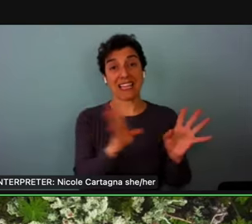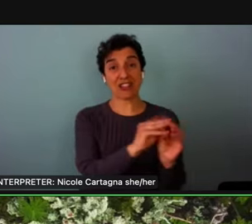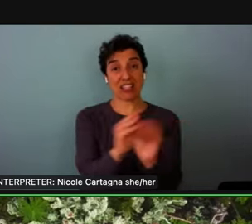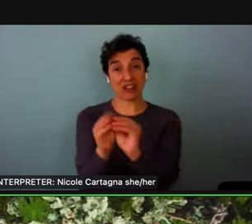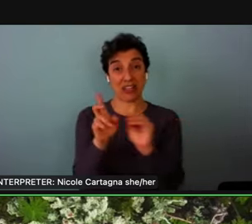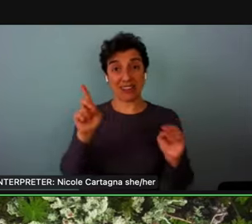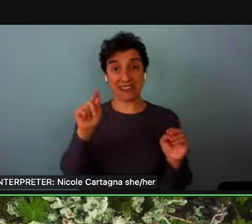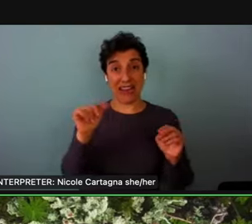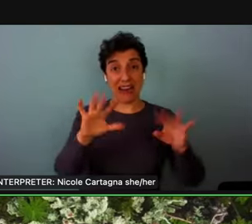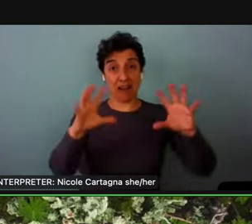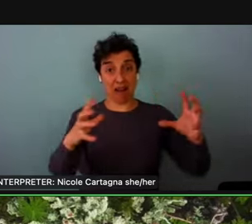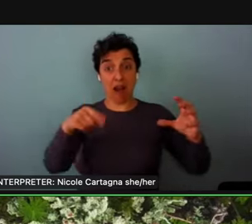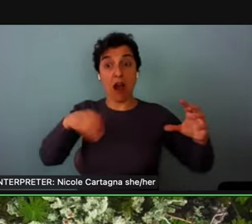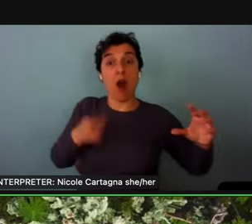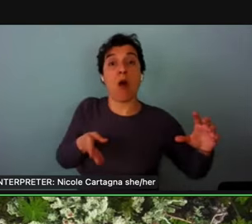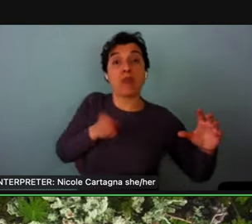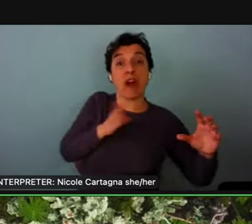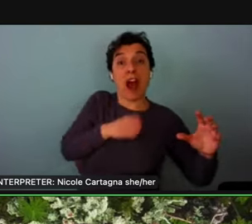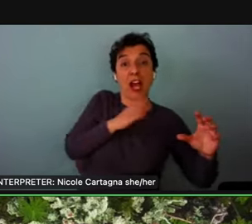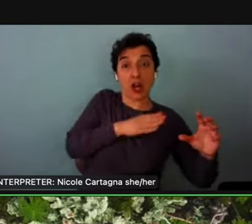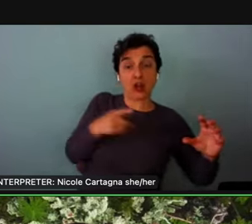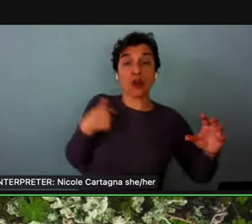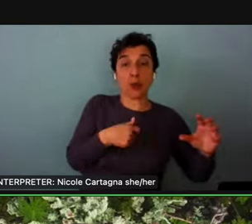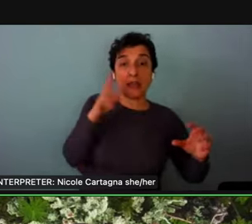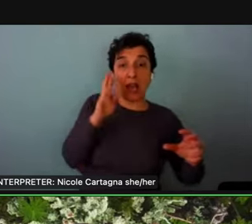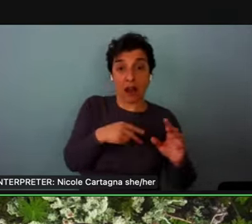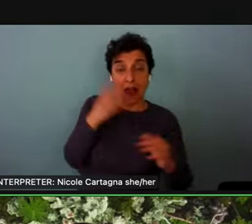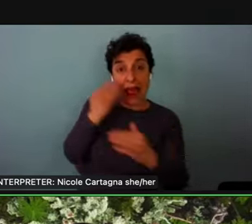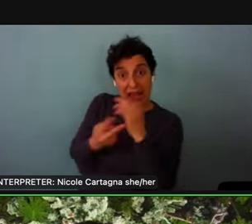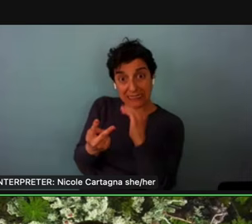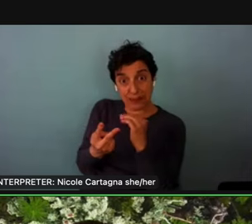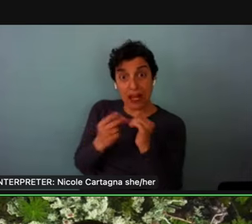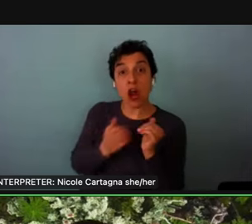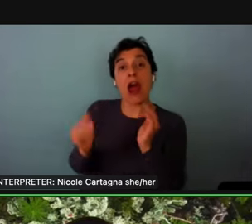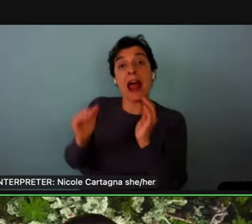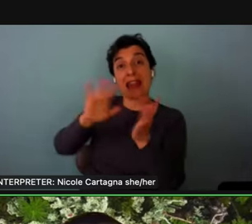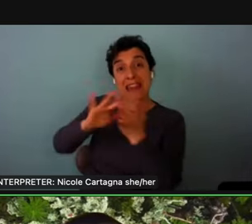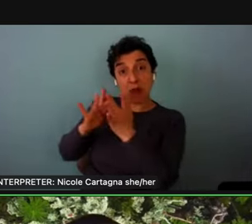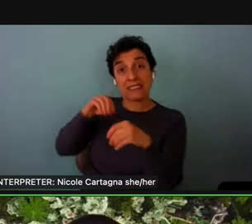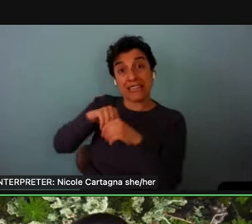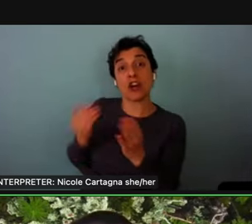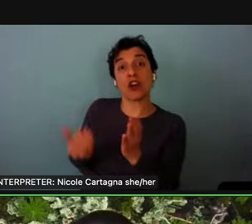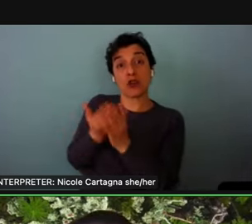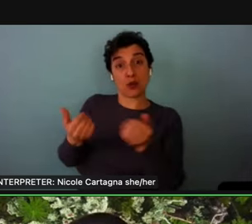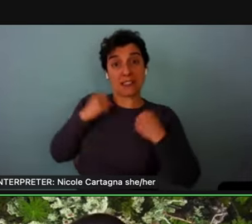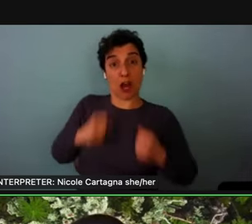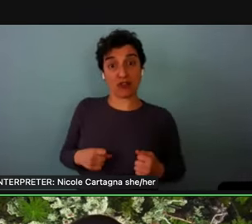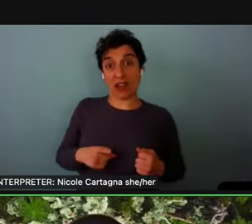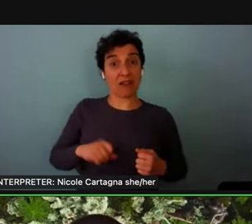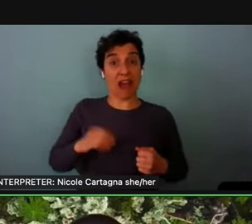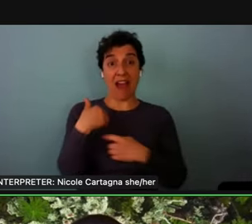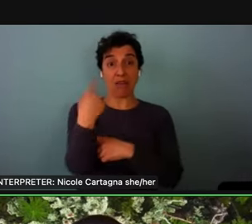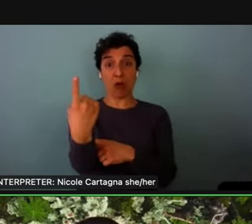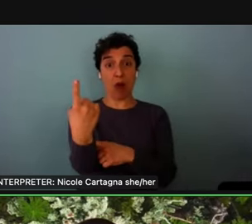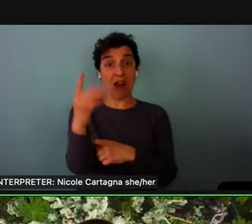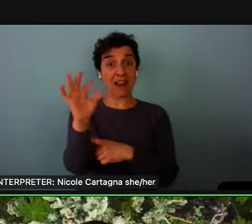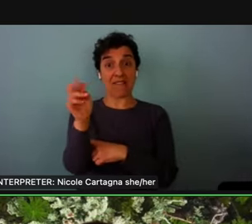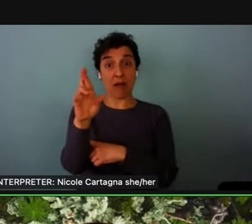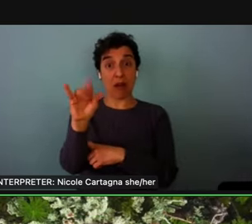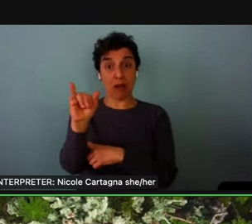these priors, we can estimate networks in a new subject, even if the subject only has one single FMRI session.